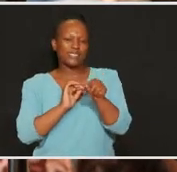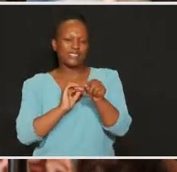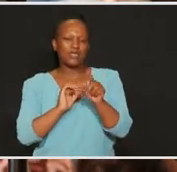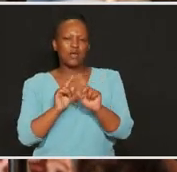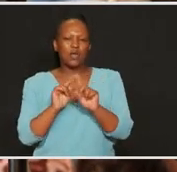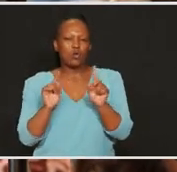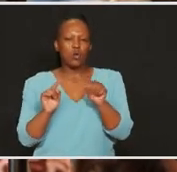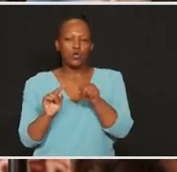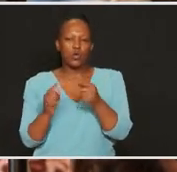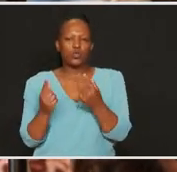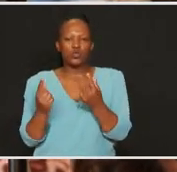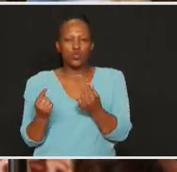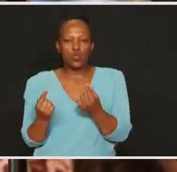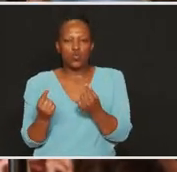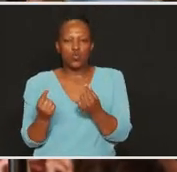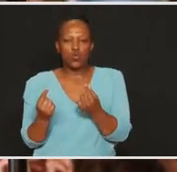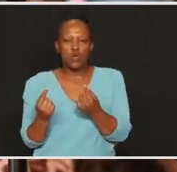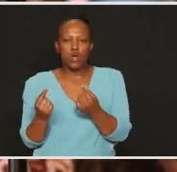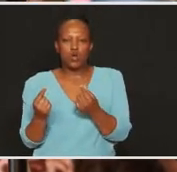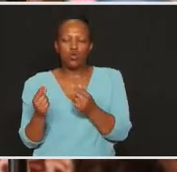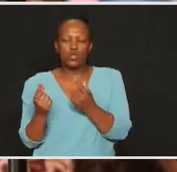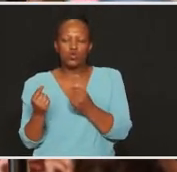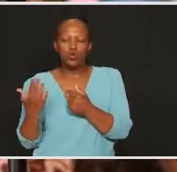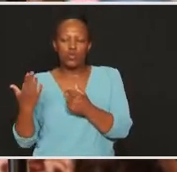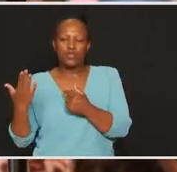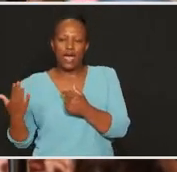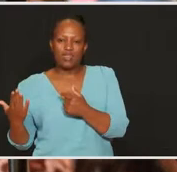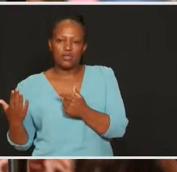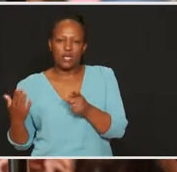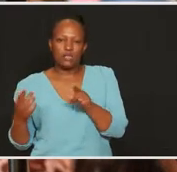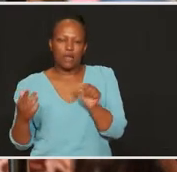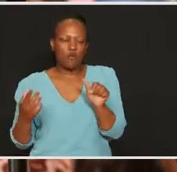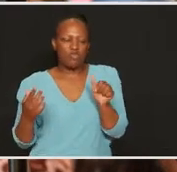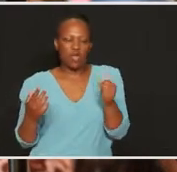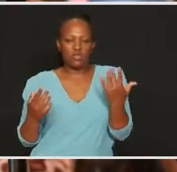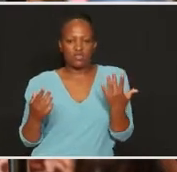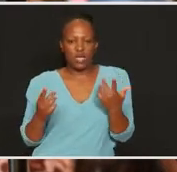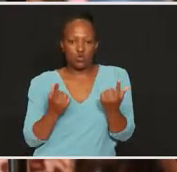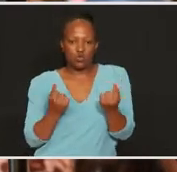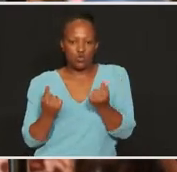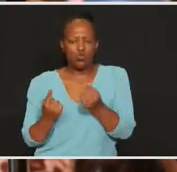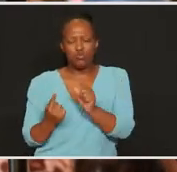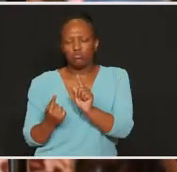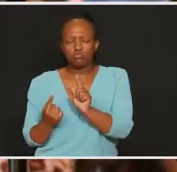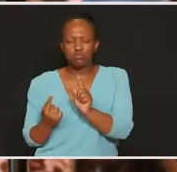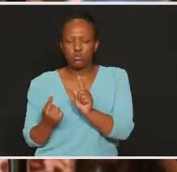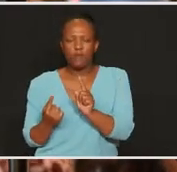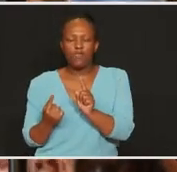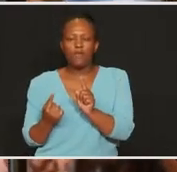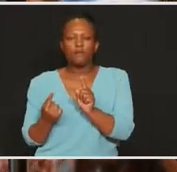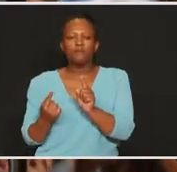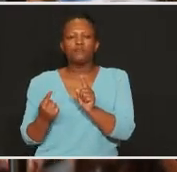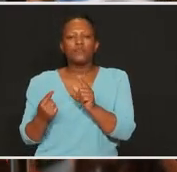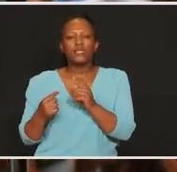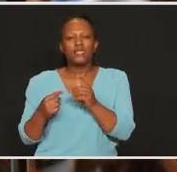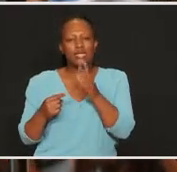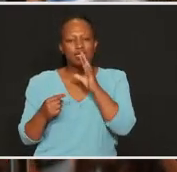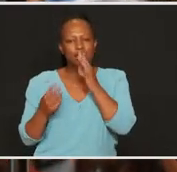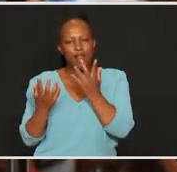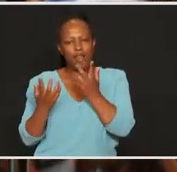what you do on the left you must also do on the right so that speaks to the transparency the pedagogy